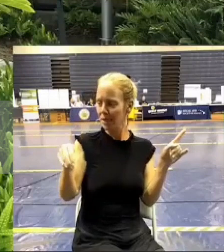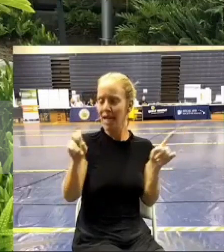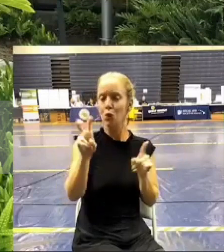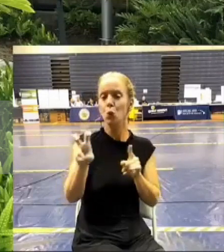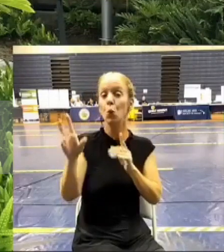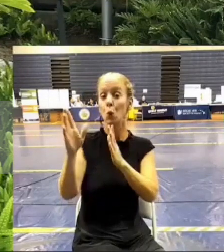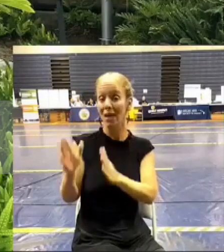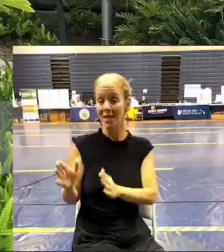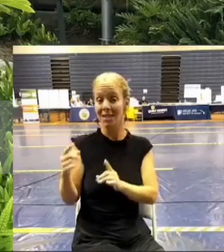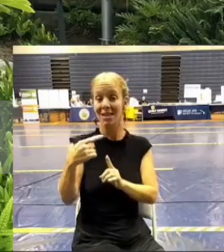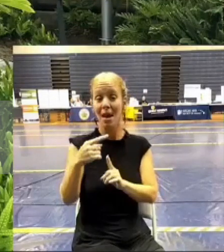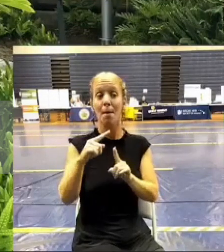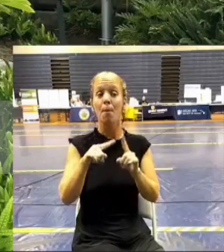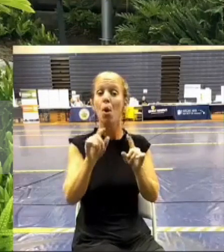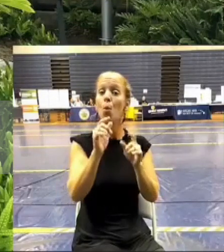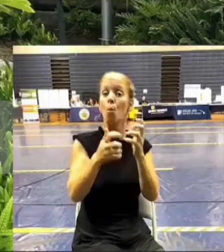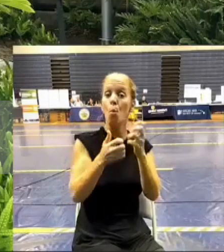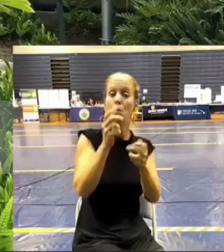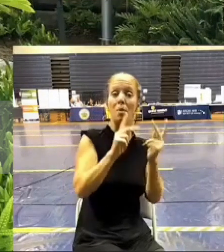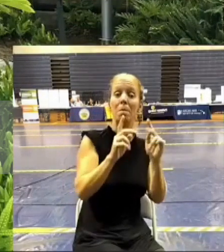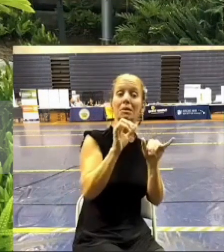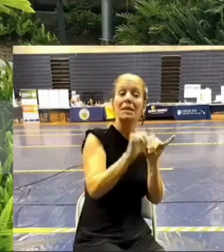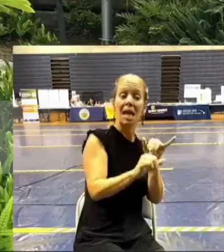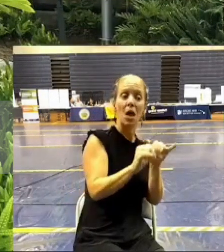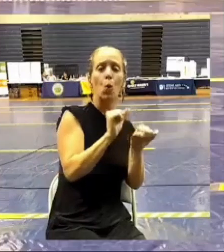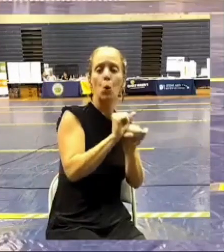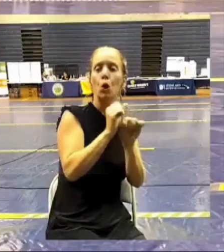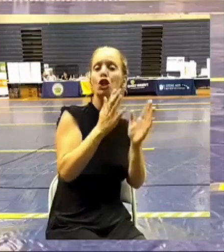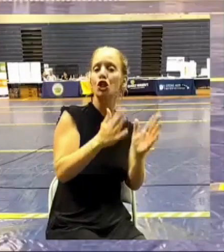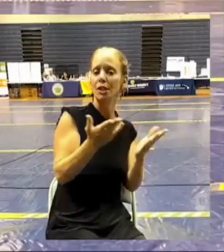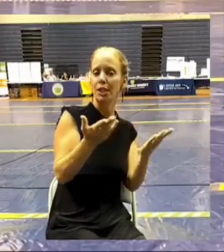workers. Their workers are federal and Red Cross workers.